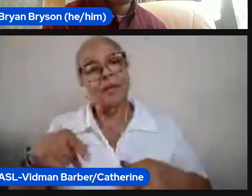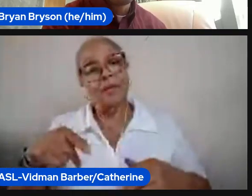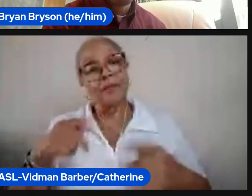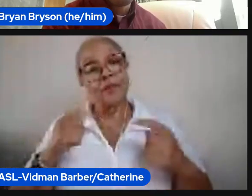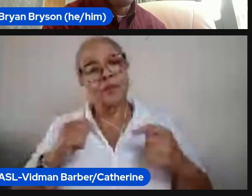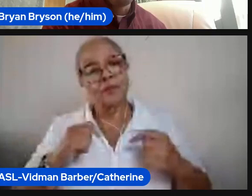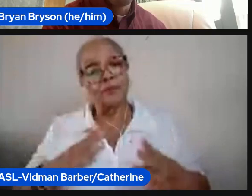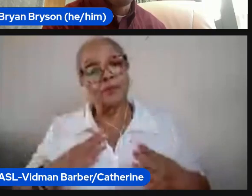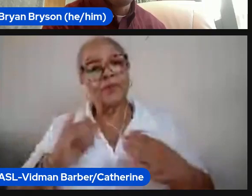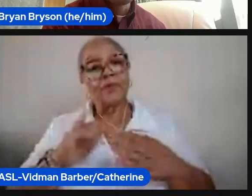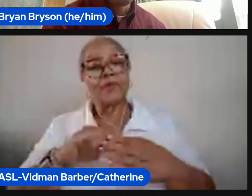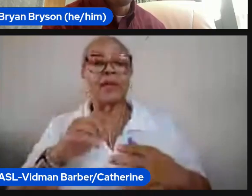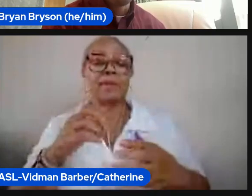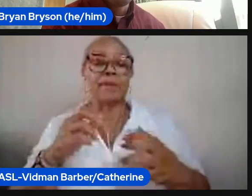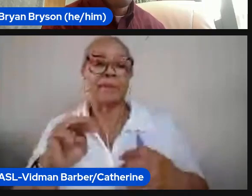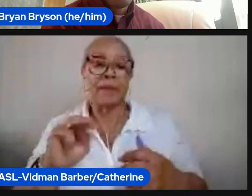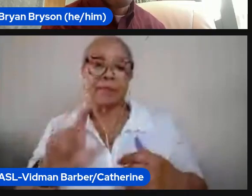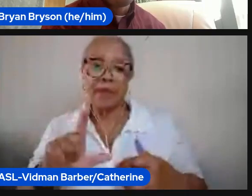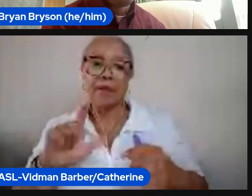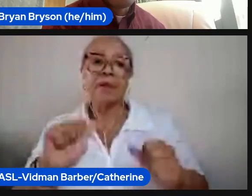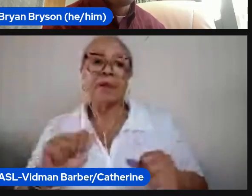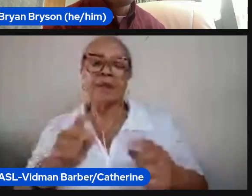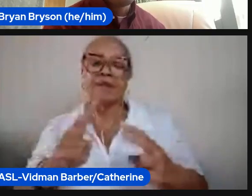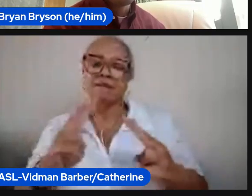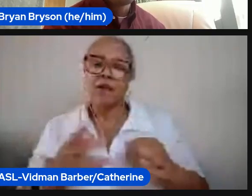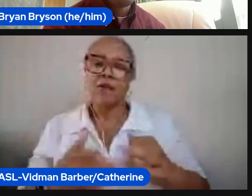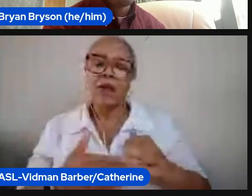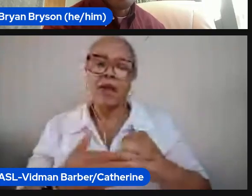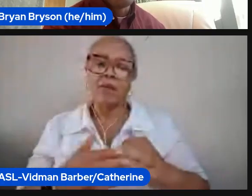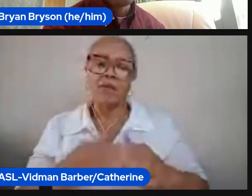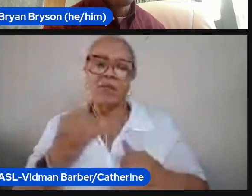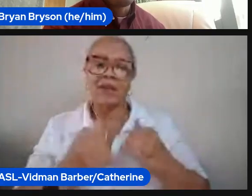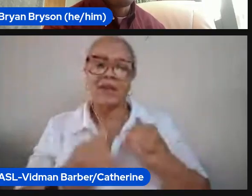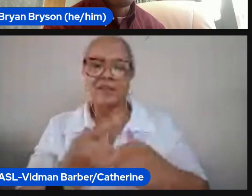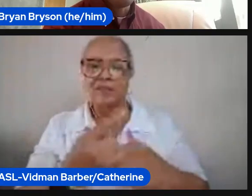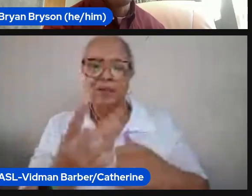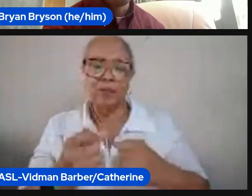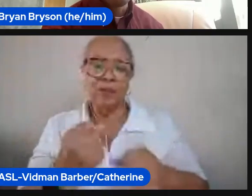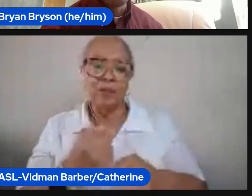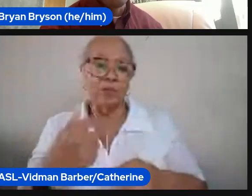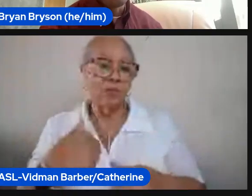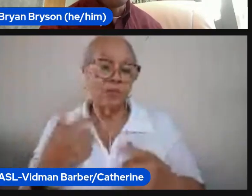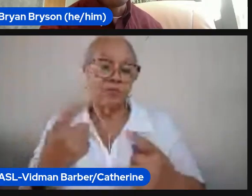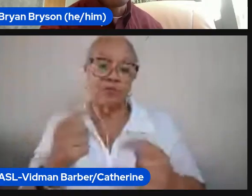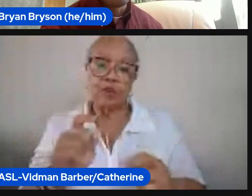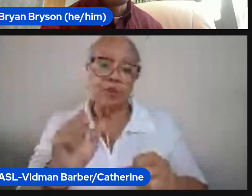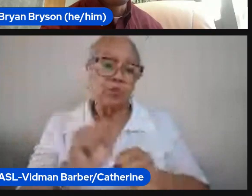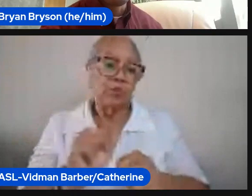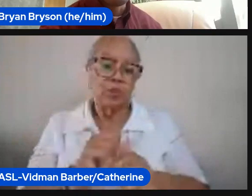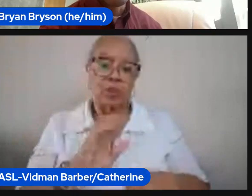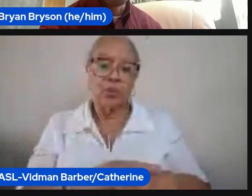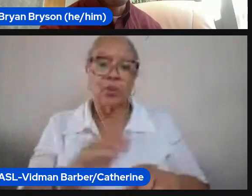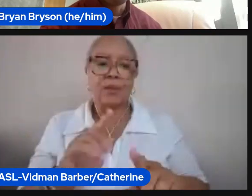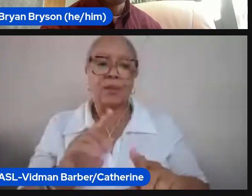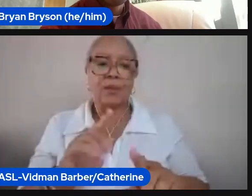be really, really helpful. And so over the past few years, we've tried to work on different questions there. So thinking about